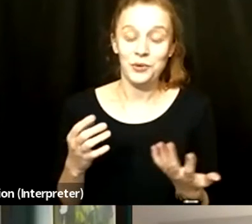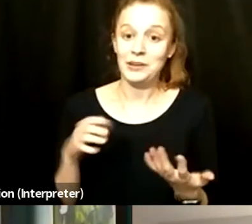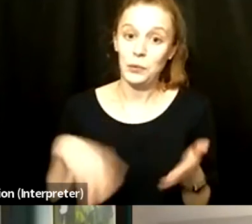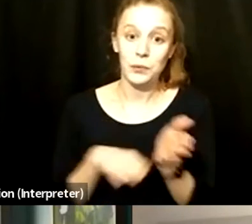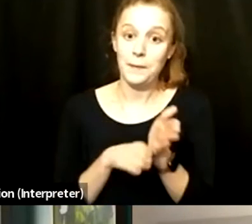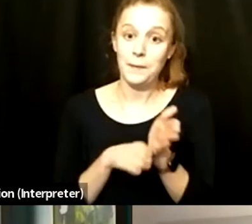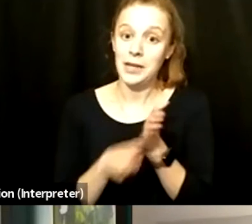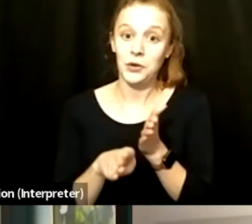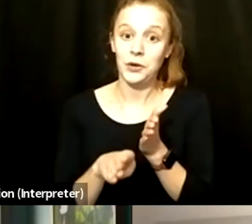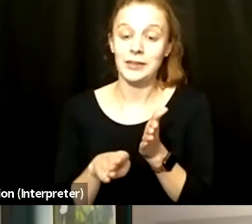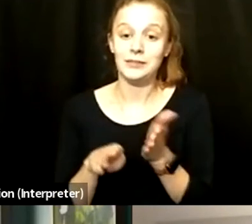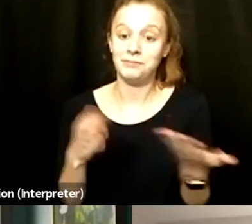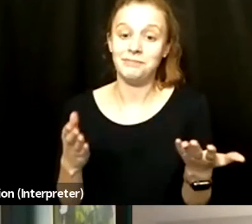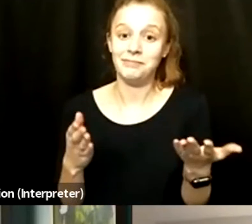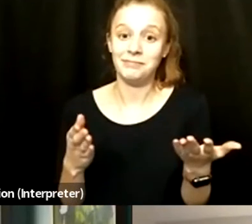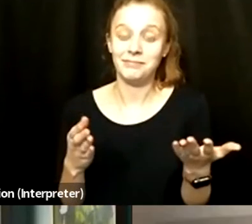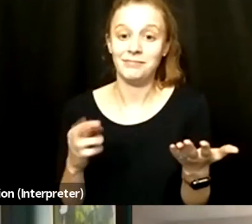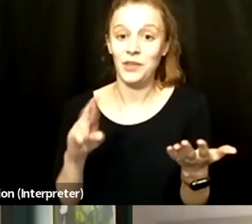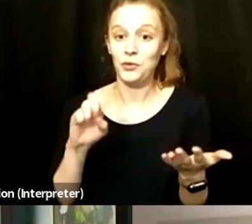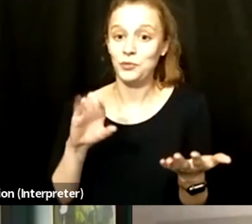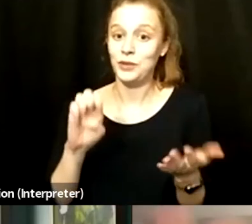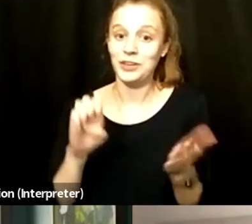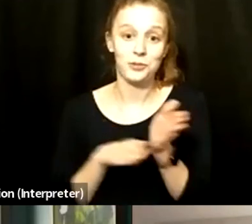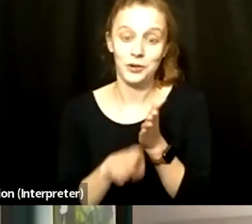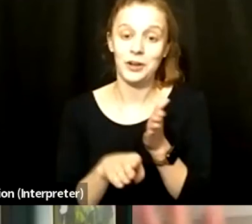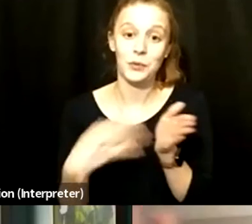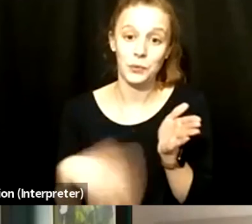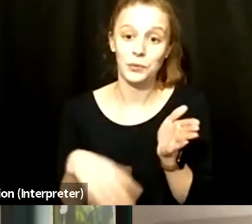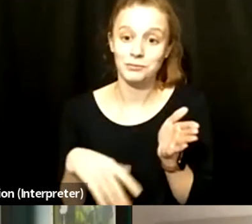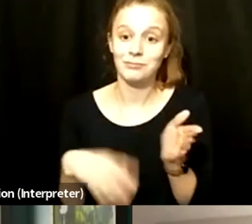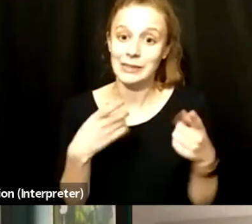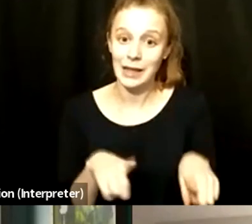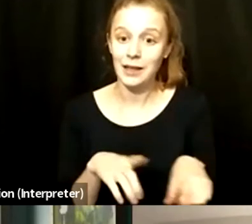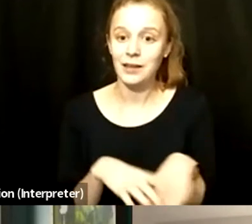rare, which is weird. I mean, it's obviously due to